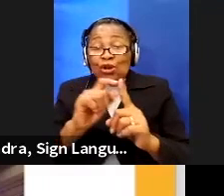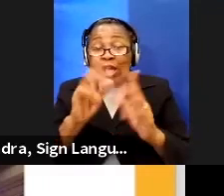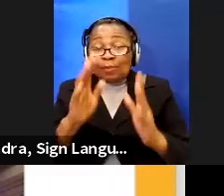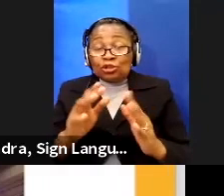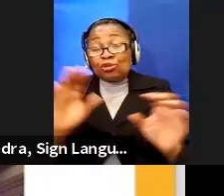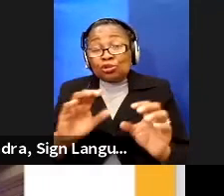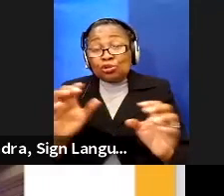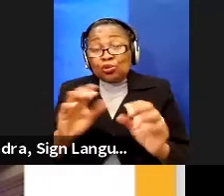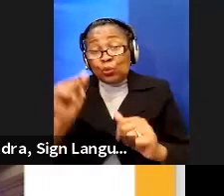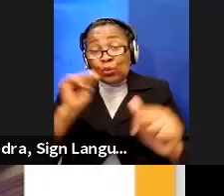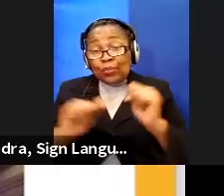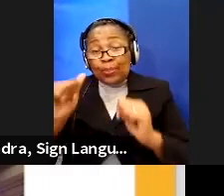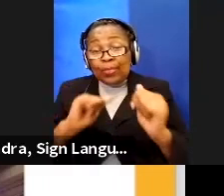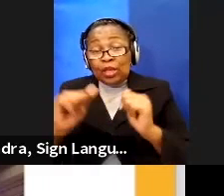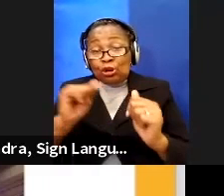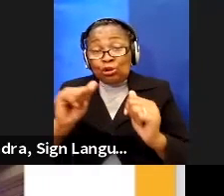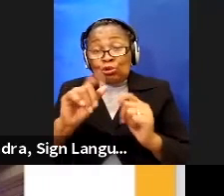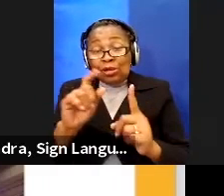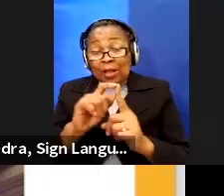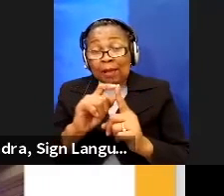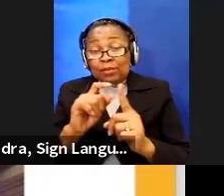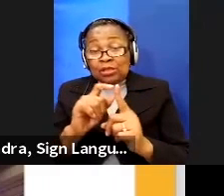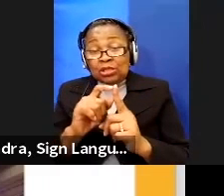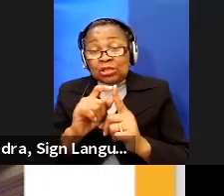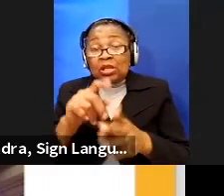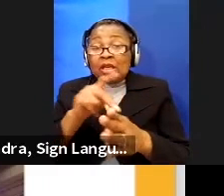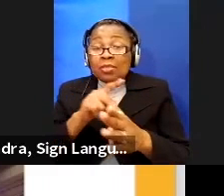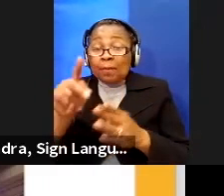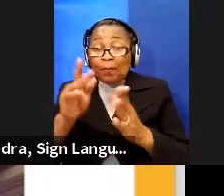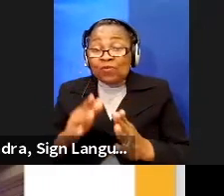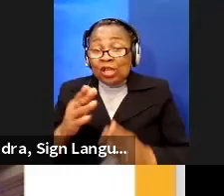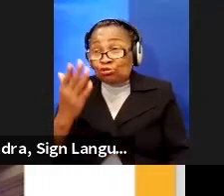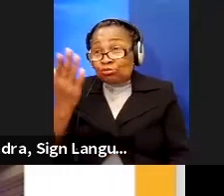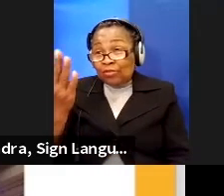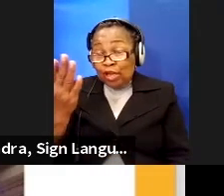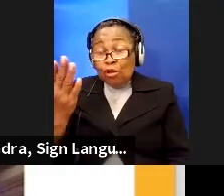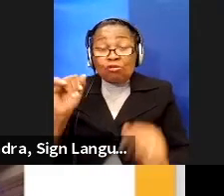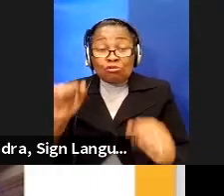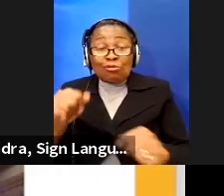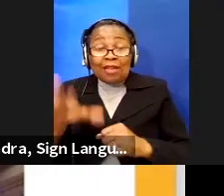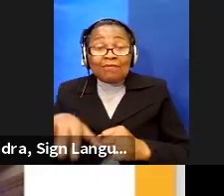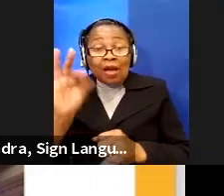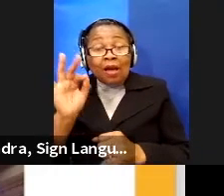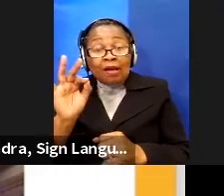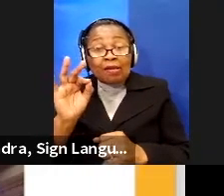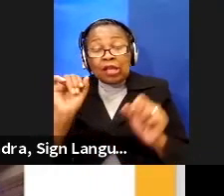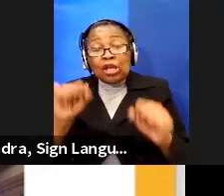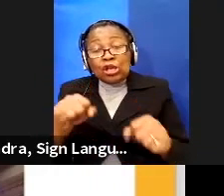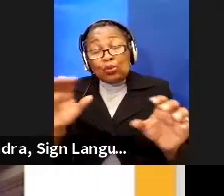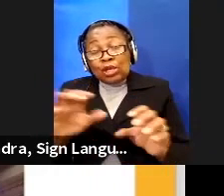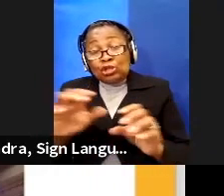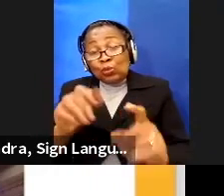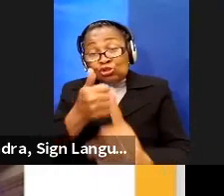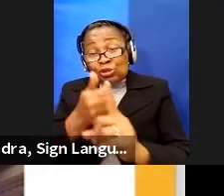captioning. And so there are professionals out there that you can find. You can do it yourself